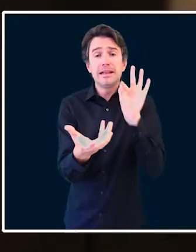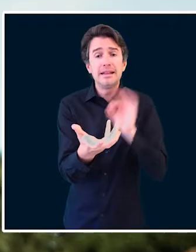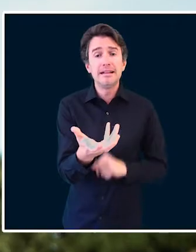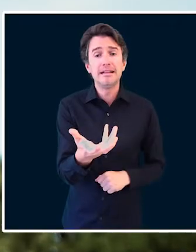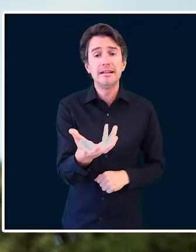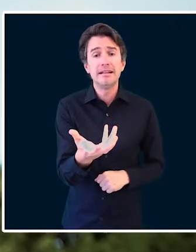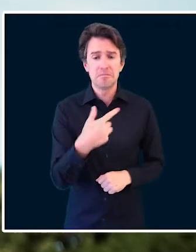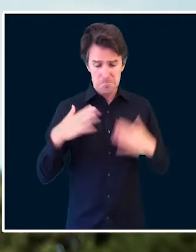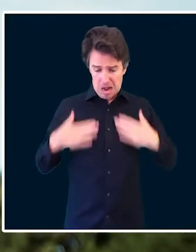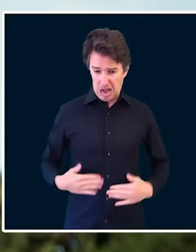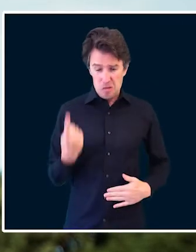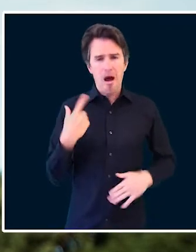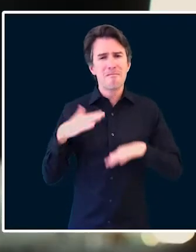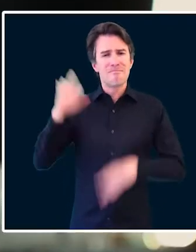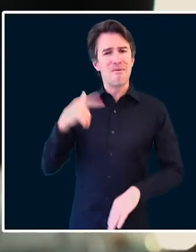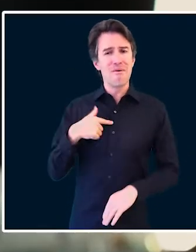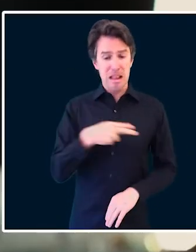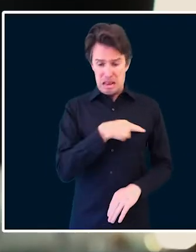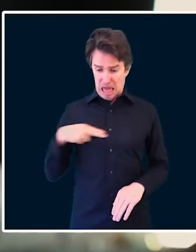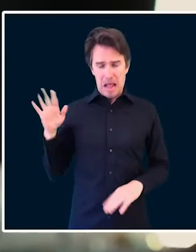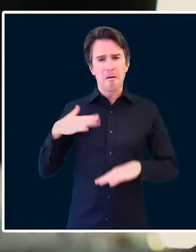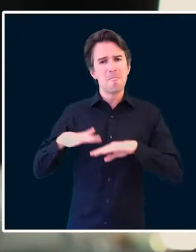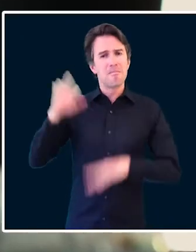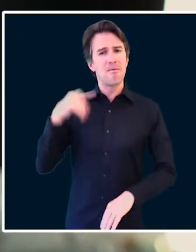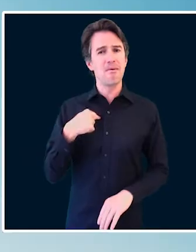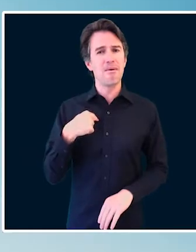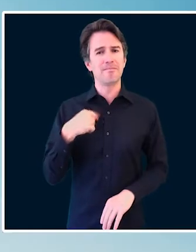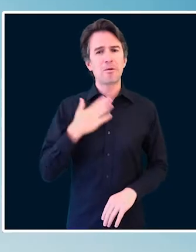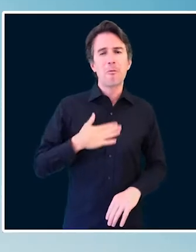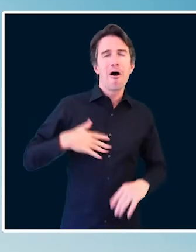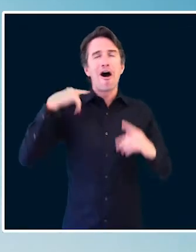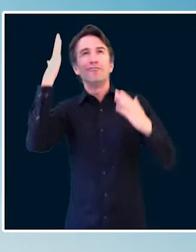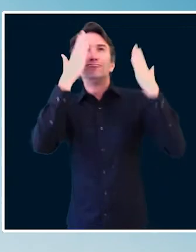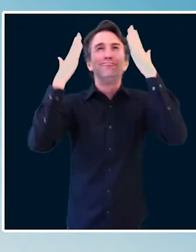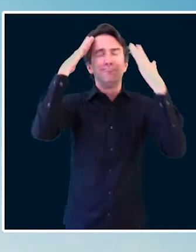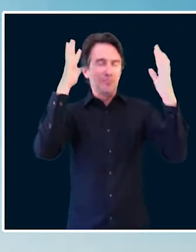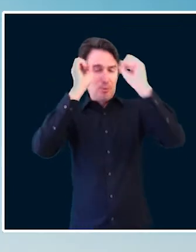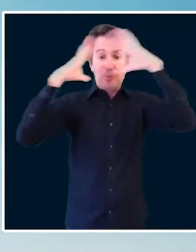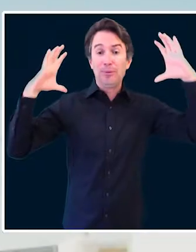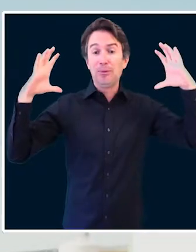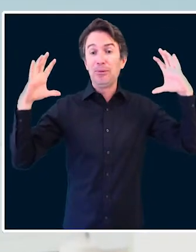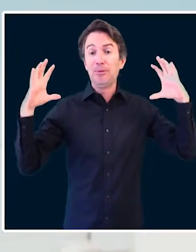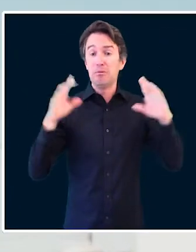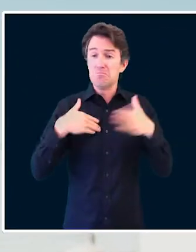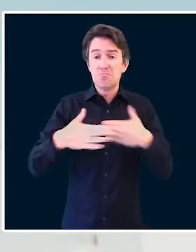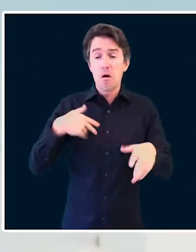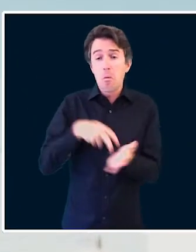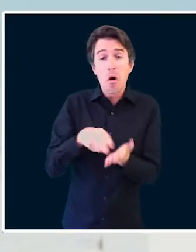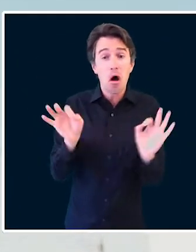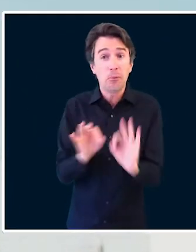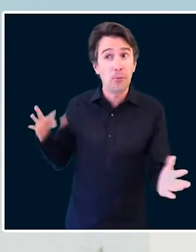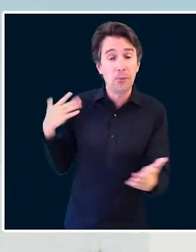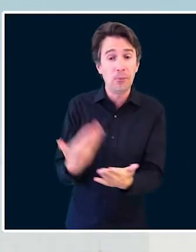choice. I am more than my body. I am more than a label. I want to let my dreams run wild, although I've never